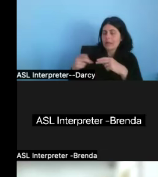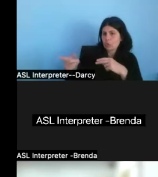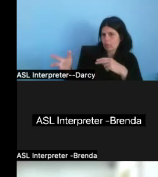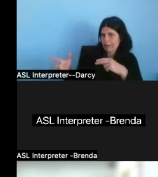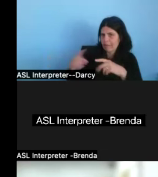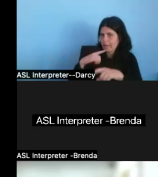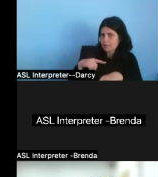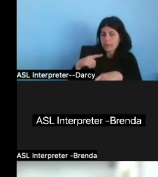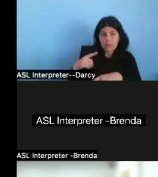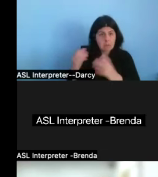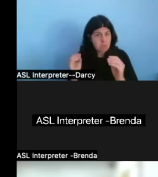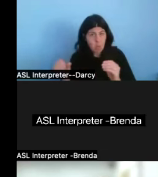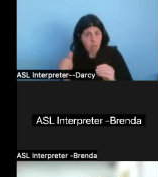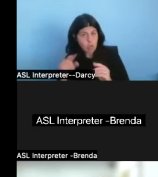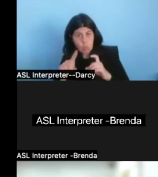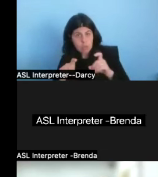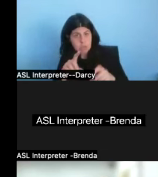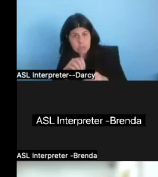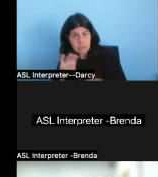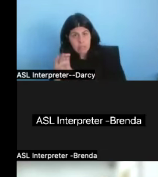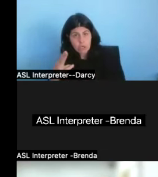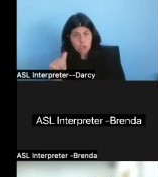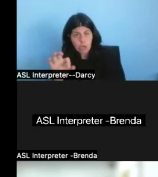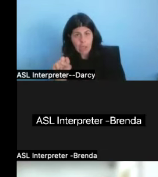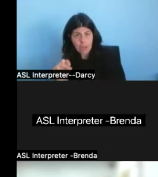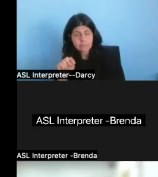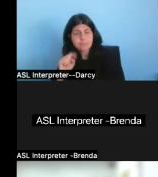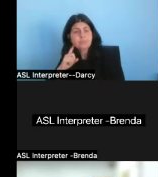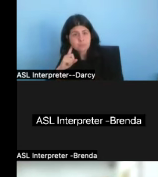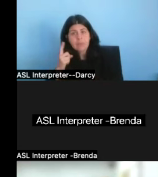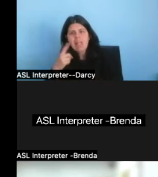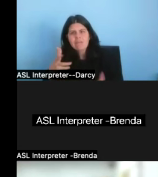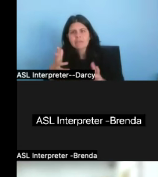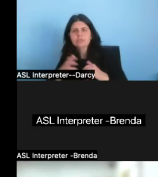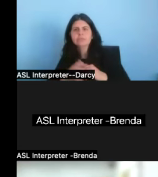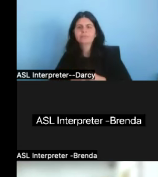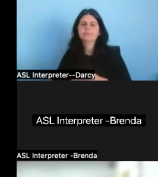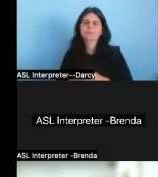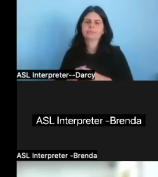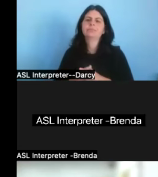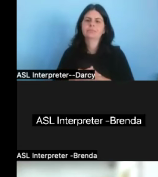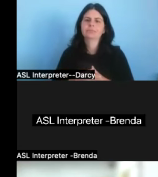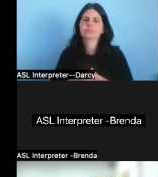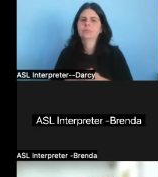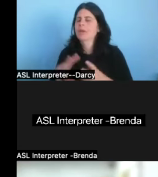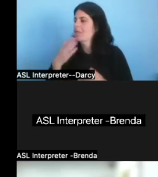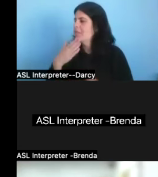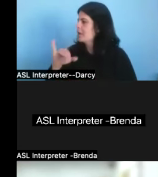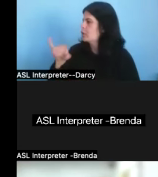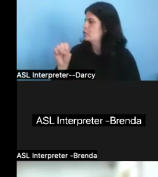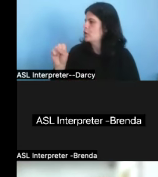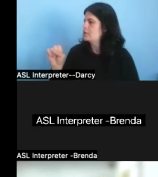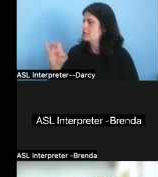doesn't have any other questions in the chat, I think that's it. Okay, so thank you, Jesse. This was a